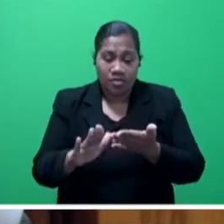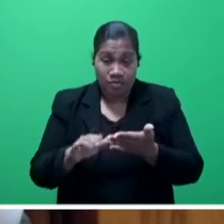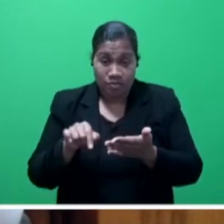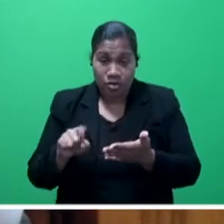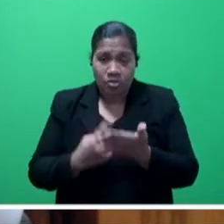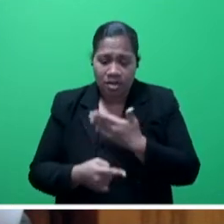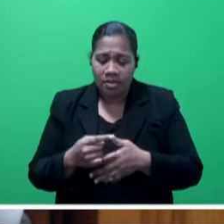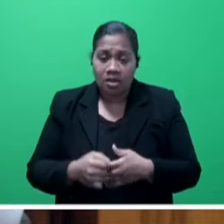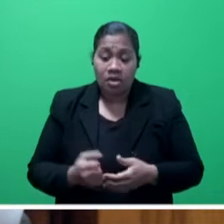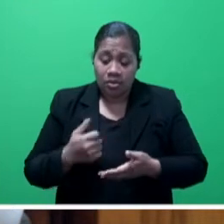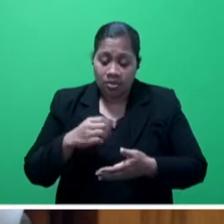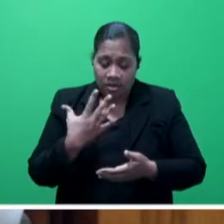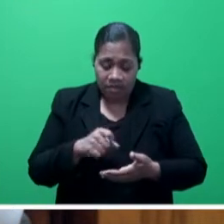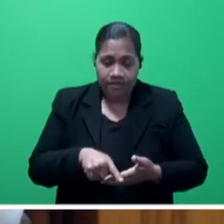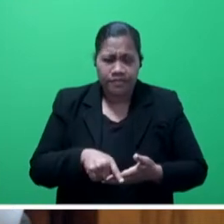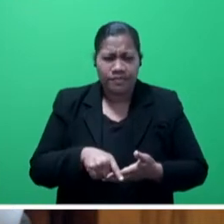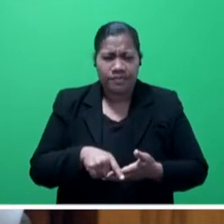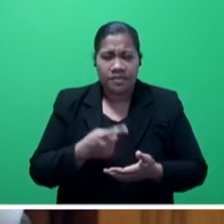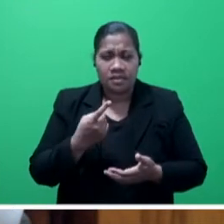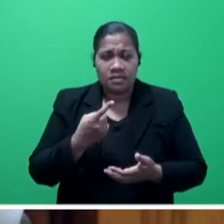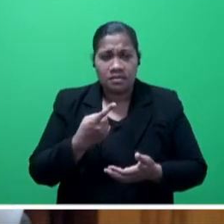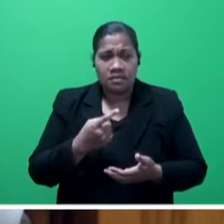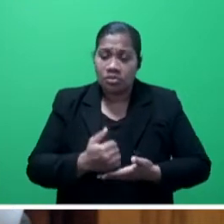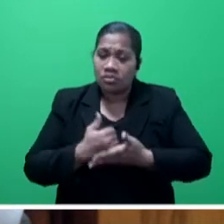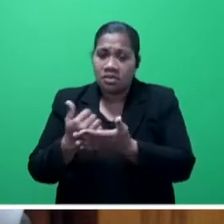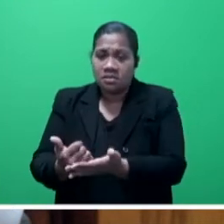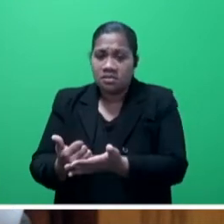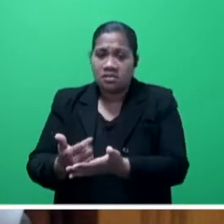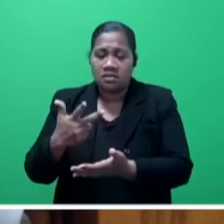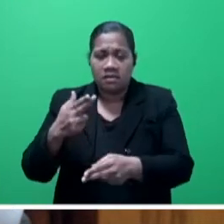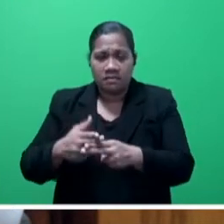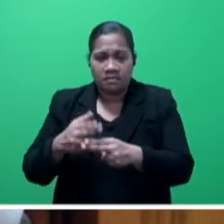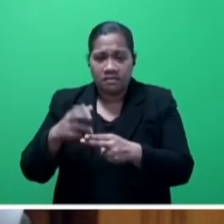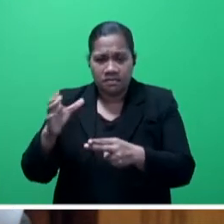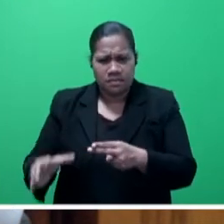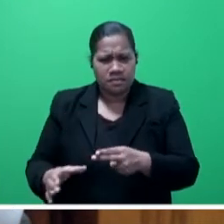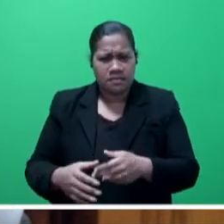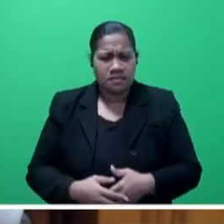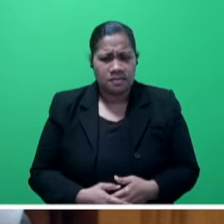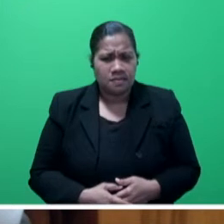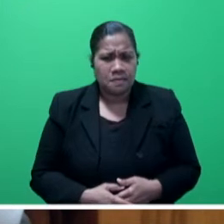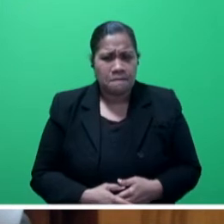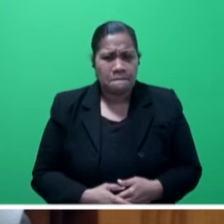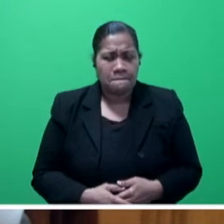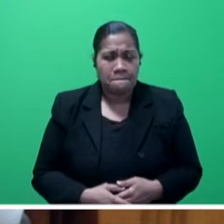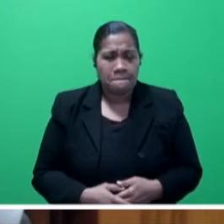to assist 9 farmers with $8,000 package of hydroponics complete set. Fruit tree